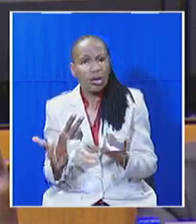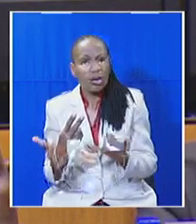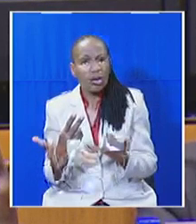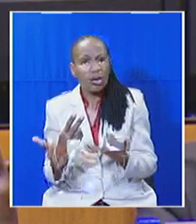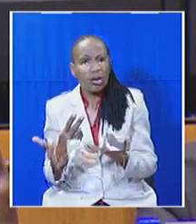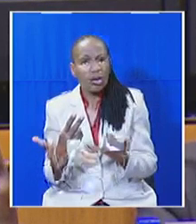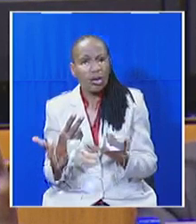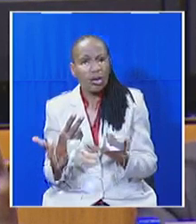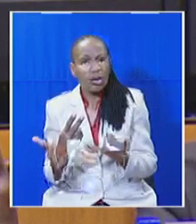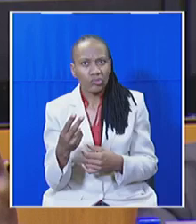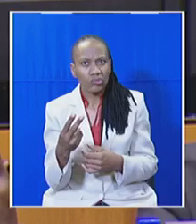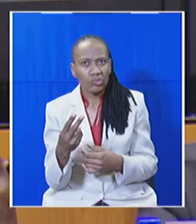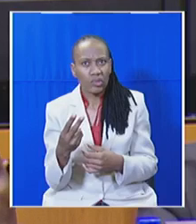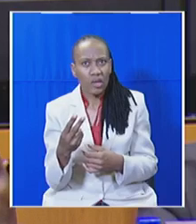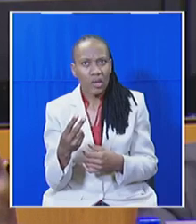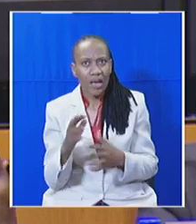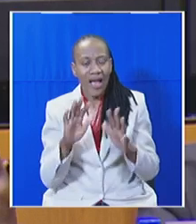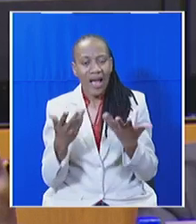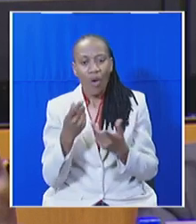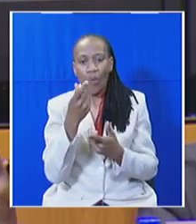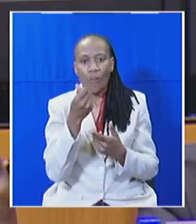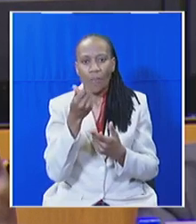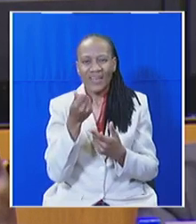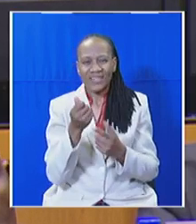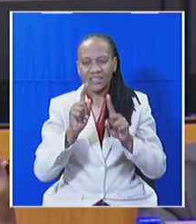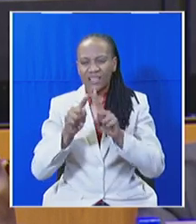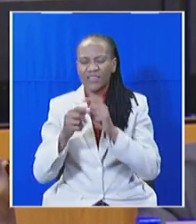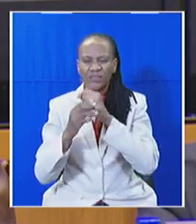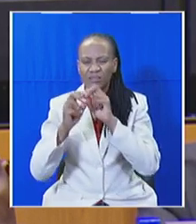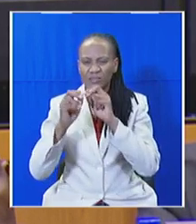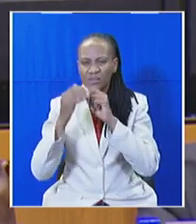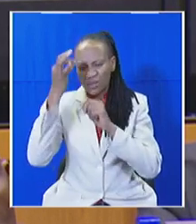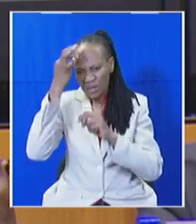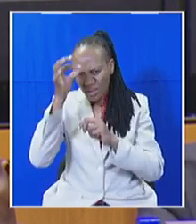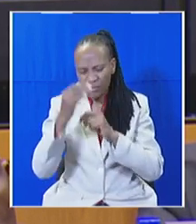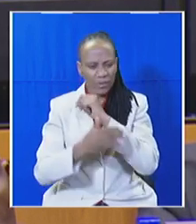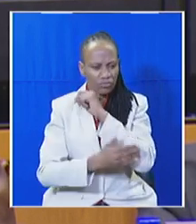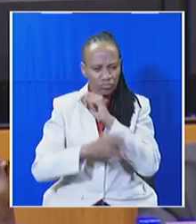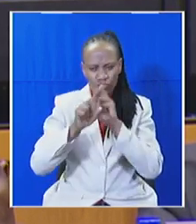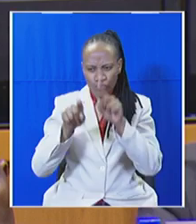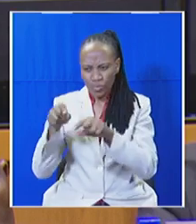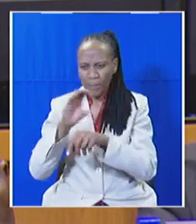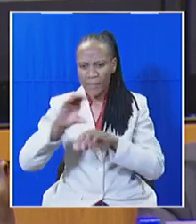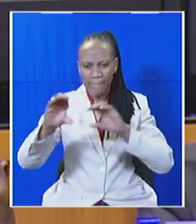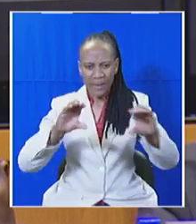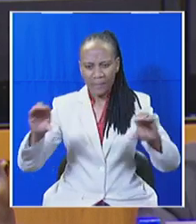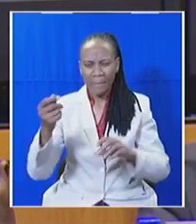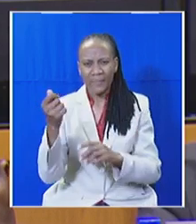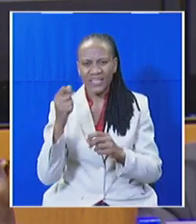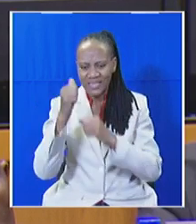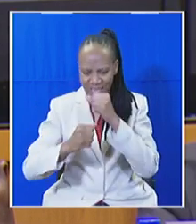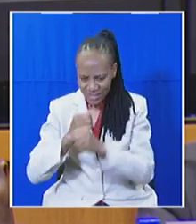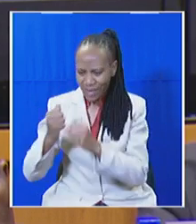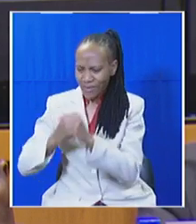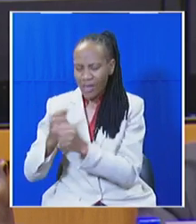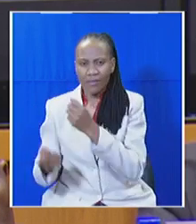in terms of giving out monies to the member states at the end of each year. In the context, Mr. President, that there is a